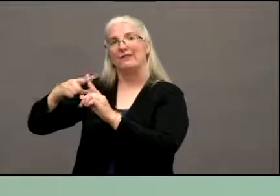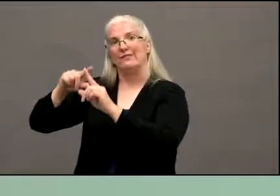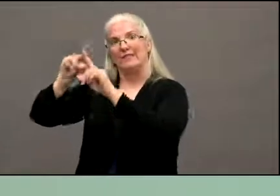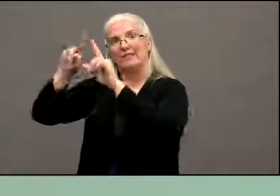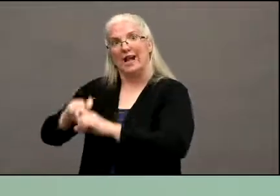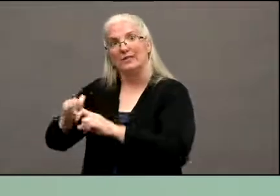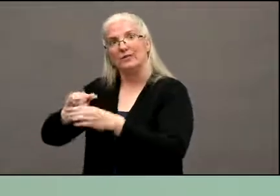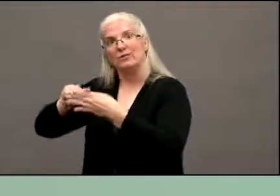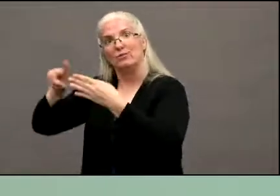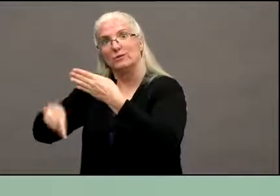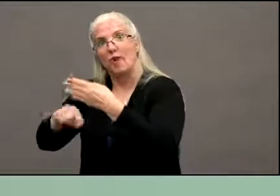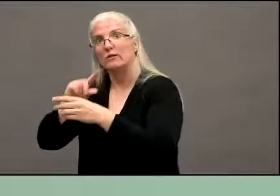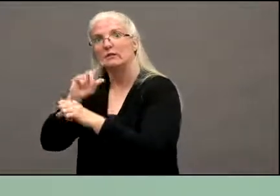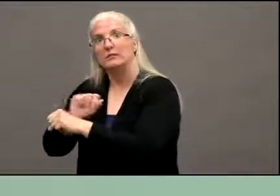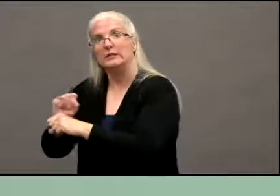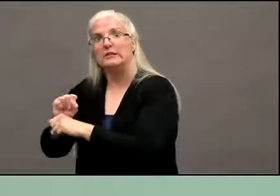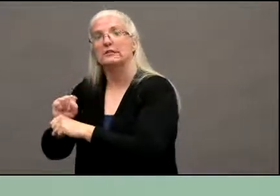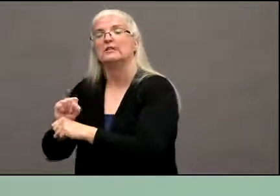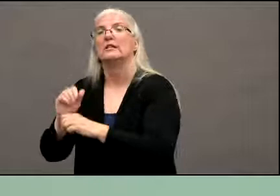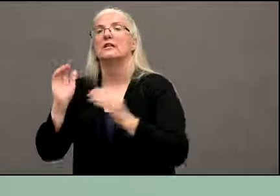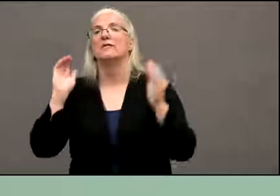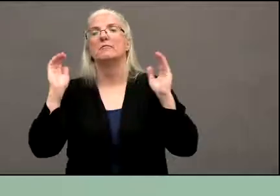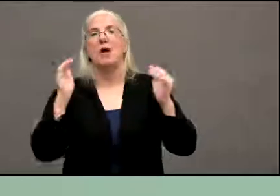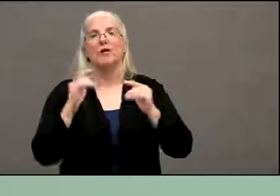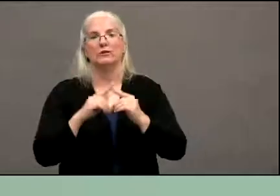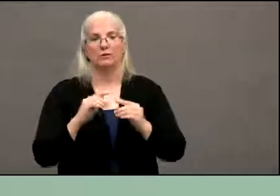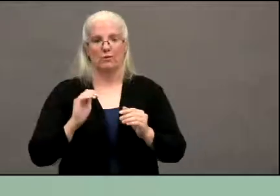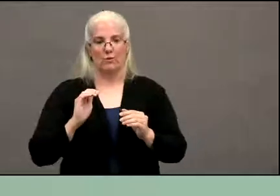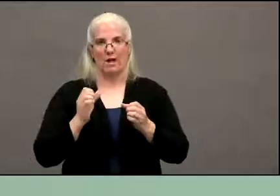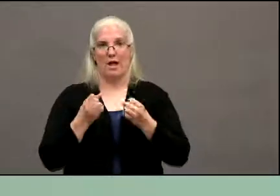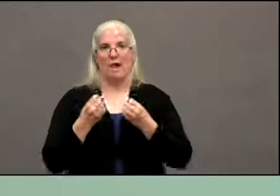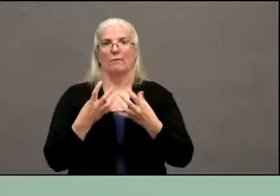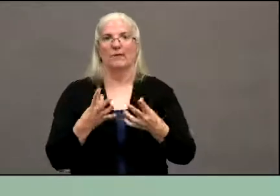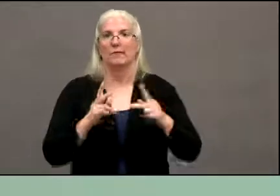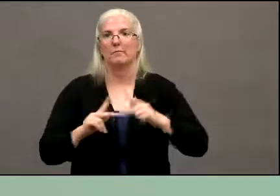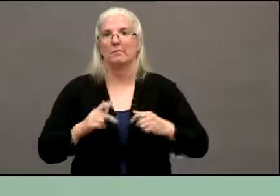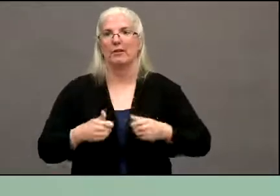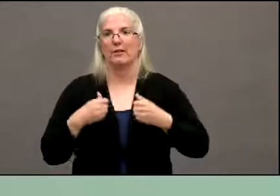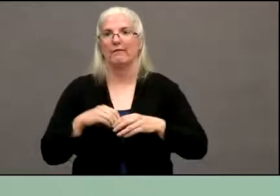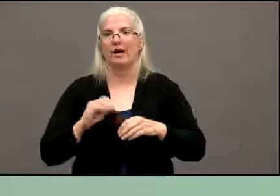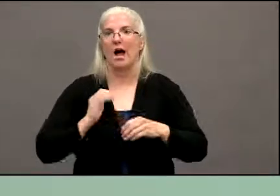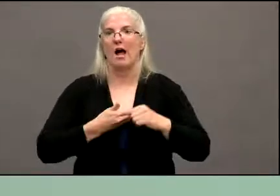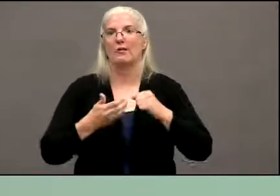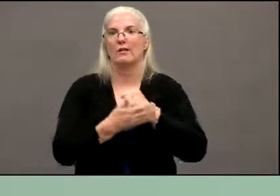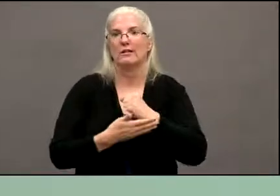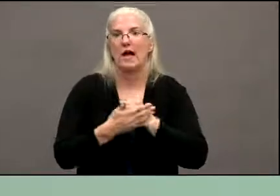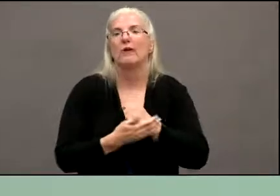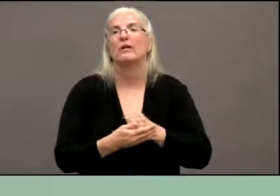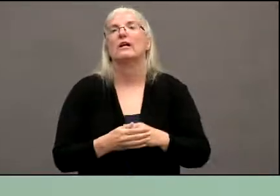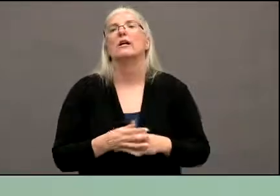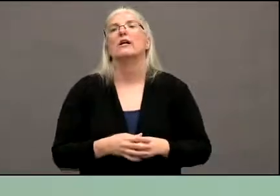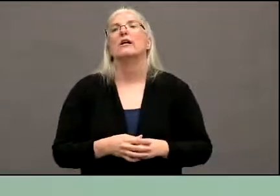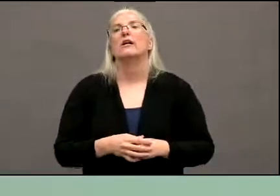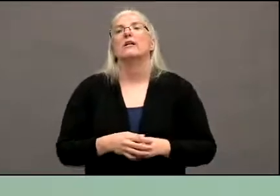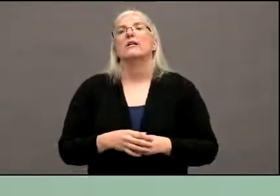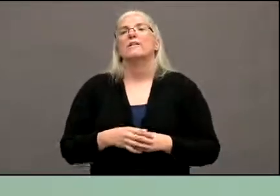more tests we take, the better our numbers are going to look. Yeah. It's going to look better in terms of being the